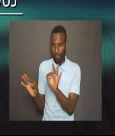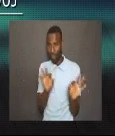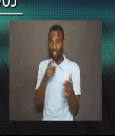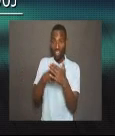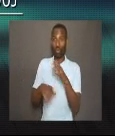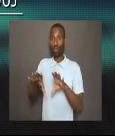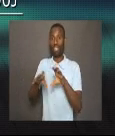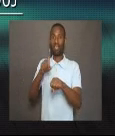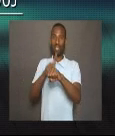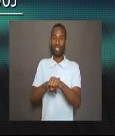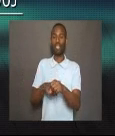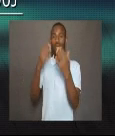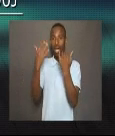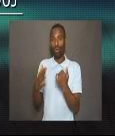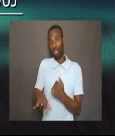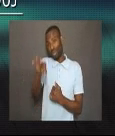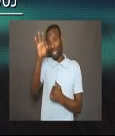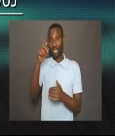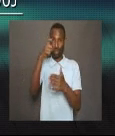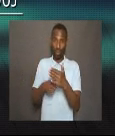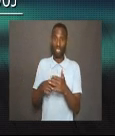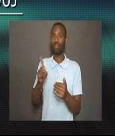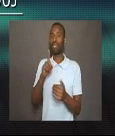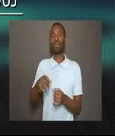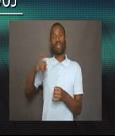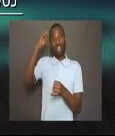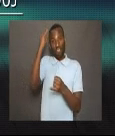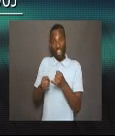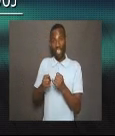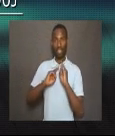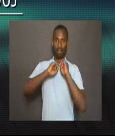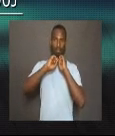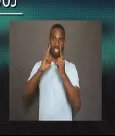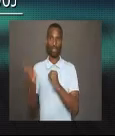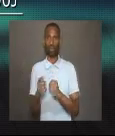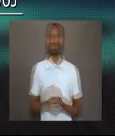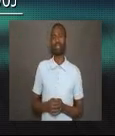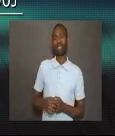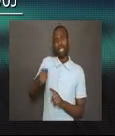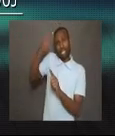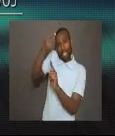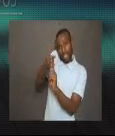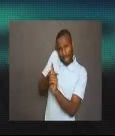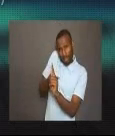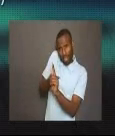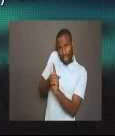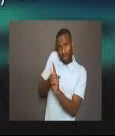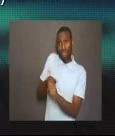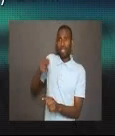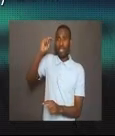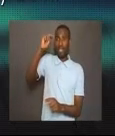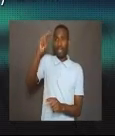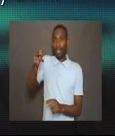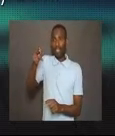After substituting our values into this, we arrive at our final answer.